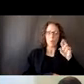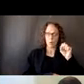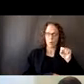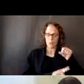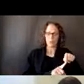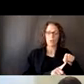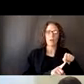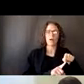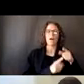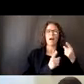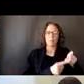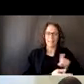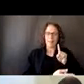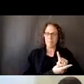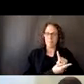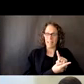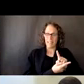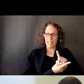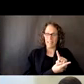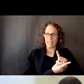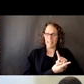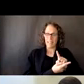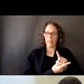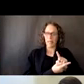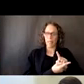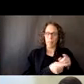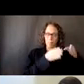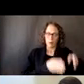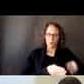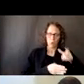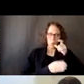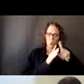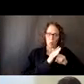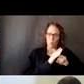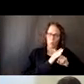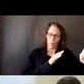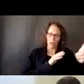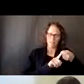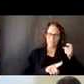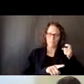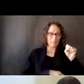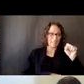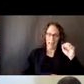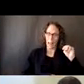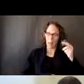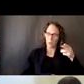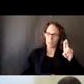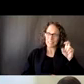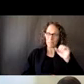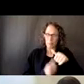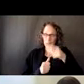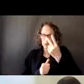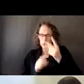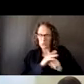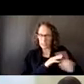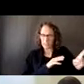actually met one of these individuals who had run away from Sam Houston. And he talked to him and he wrote about